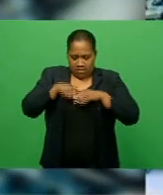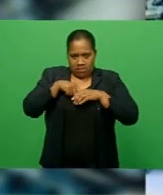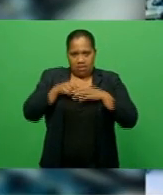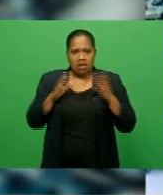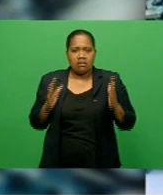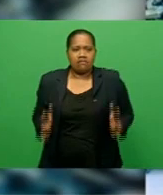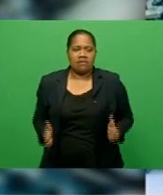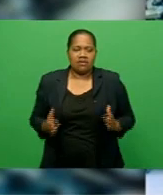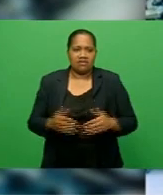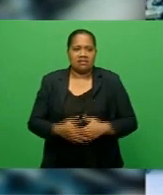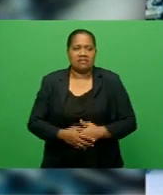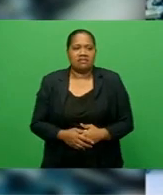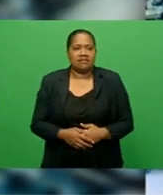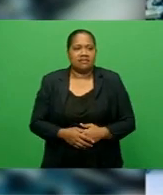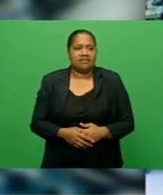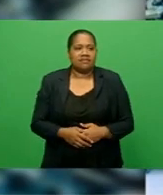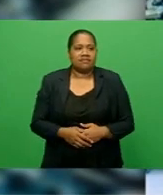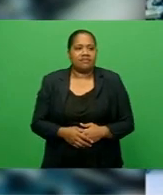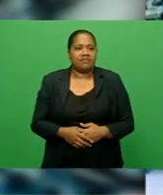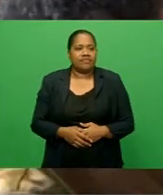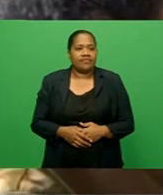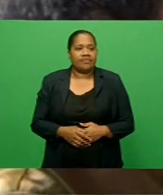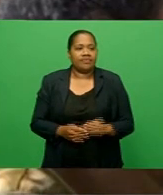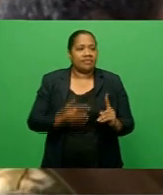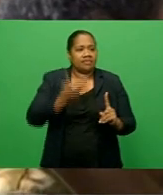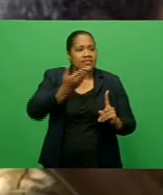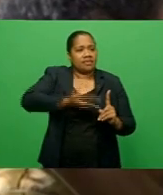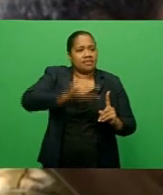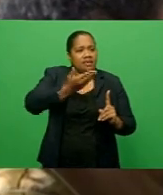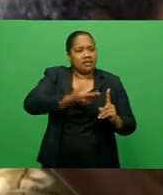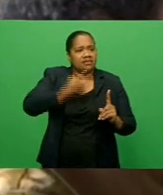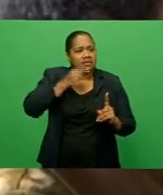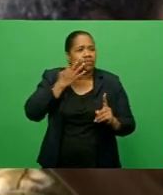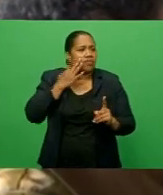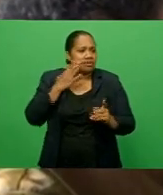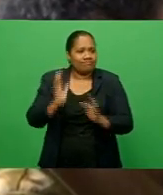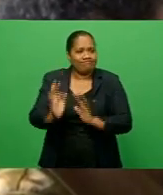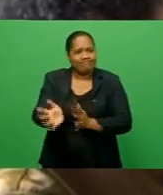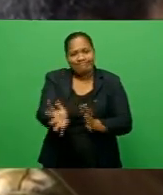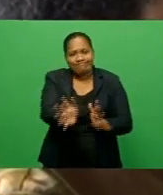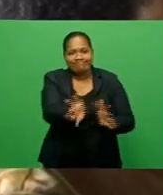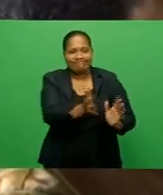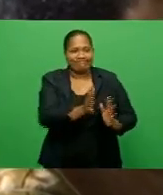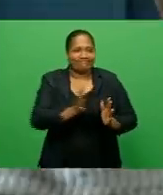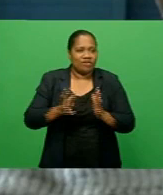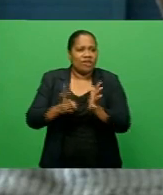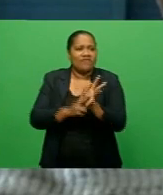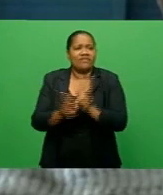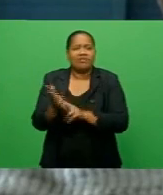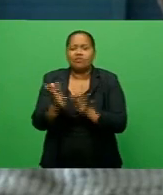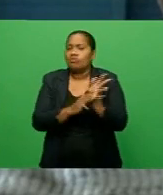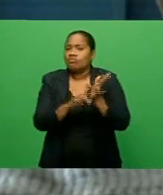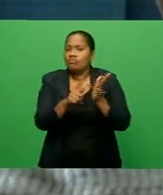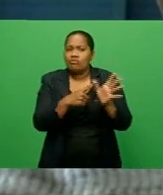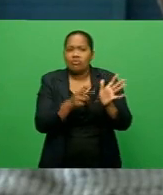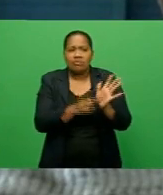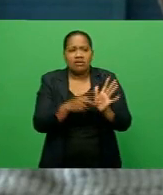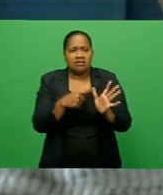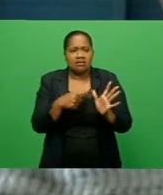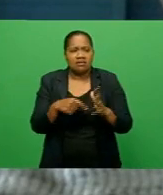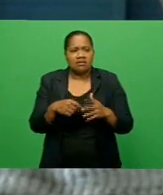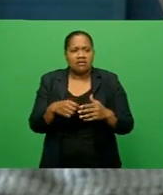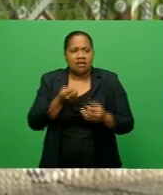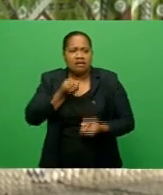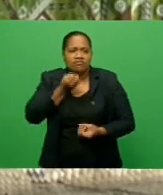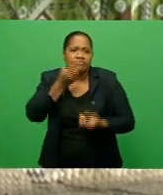Provincial Administrator Setereki Ndakwimboda, while having a Talanoa session with villagers of Moana, revealed the recent poisoning incident.